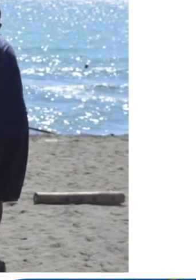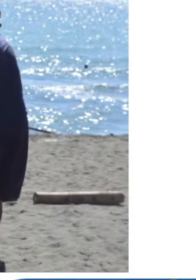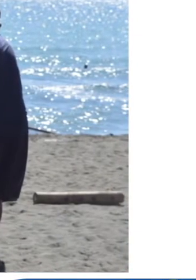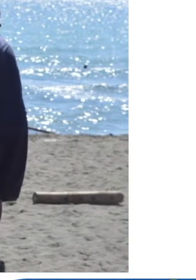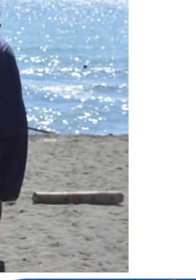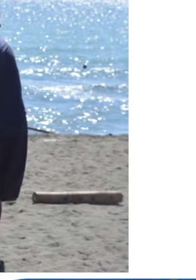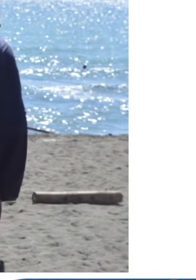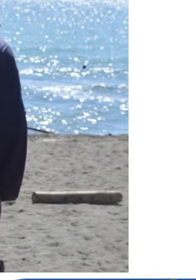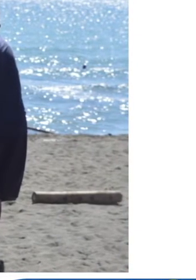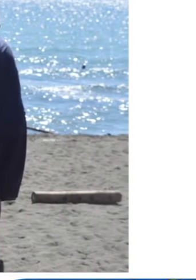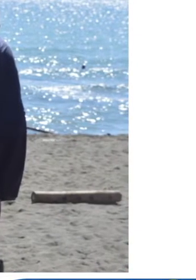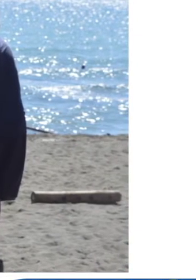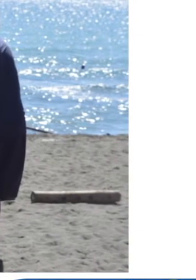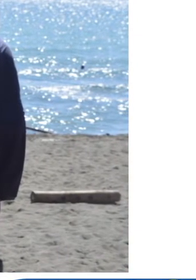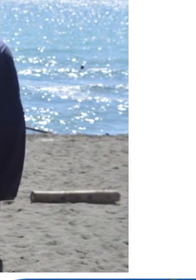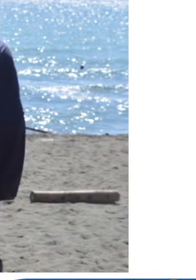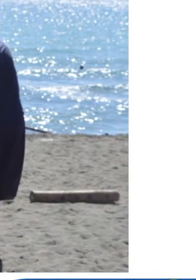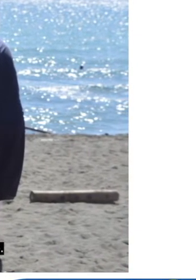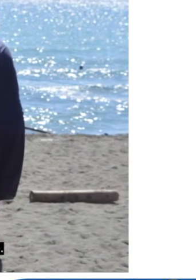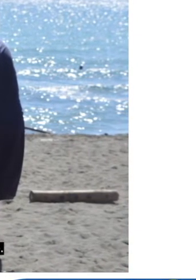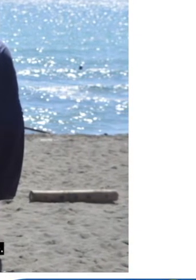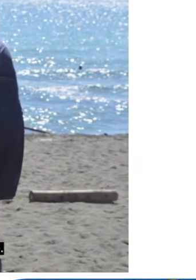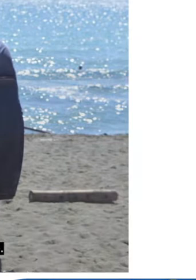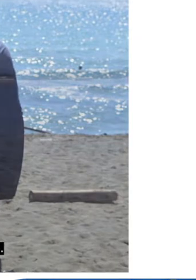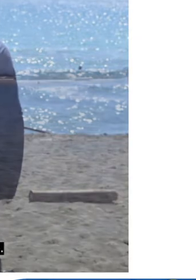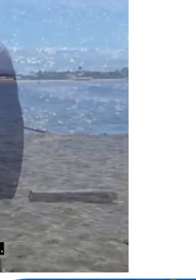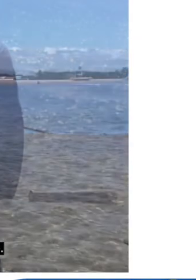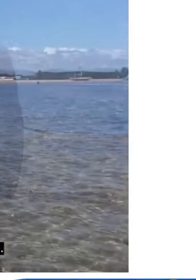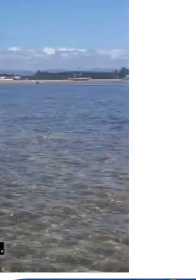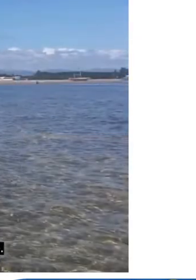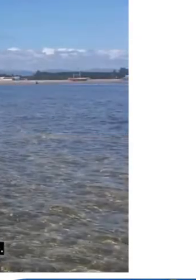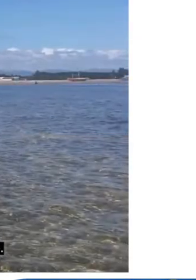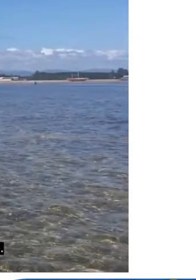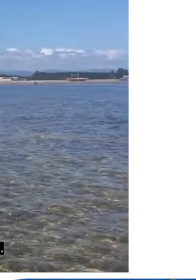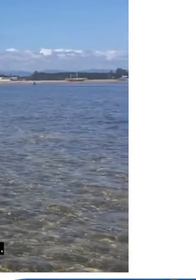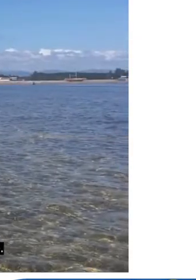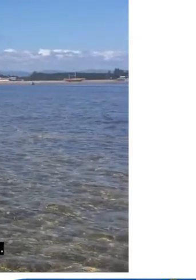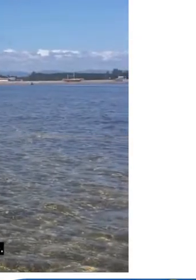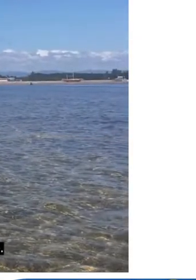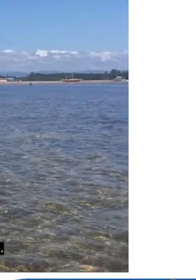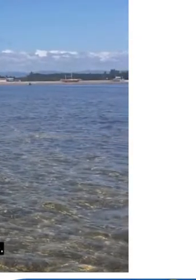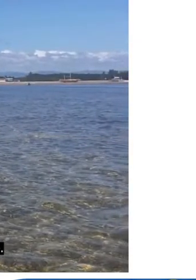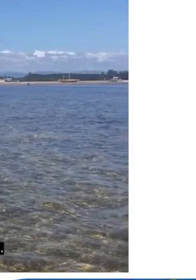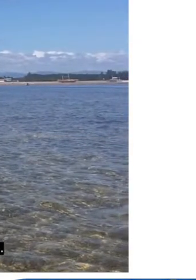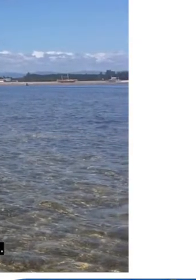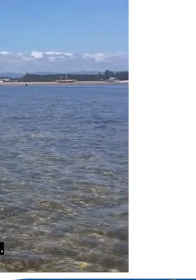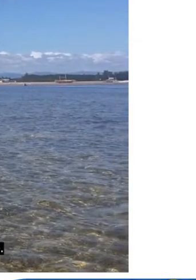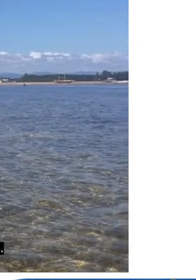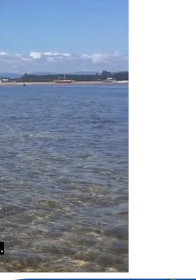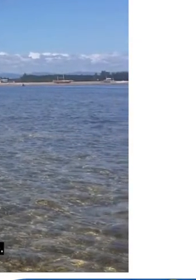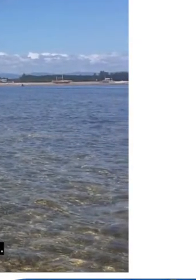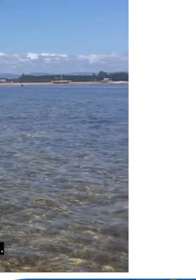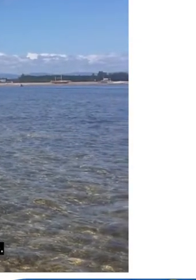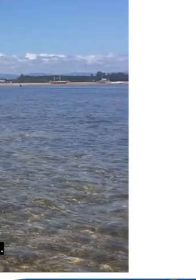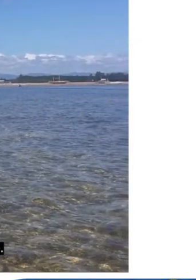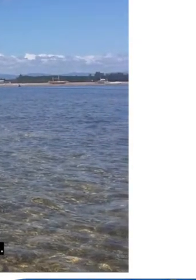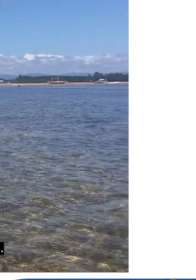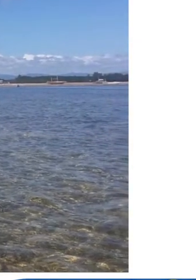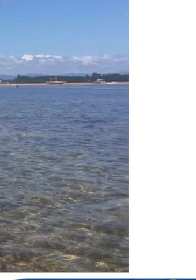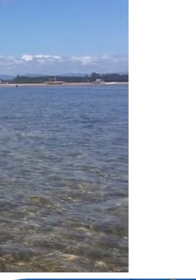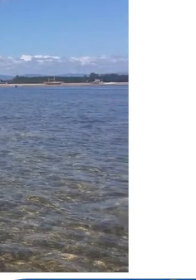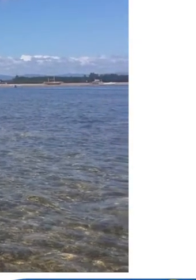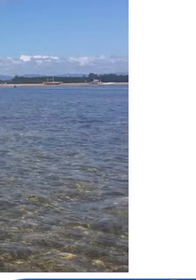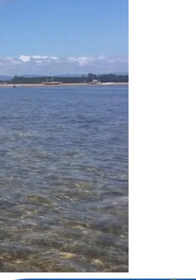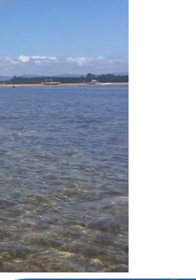We have to bring the pod, the bangka. Yung unang design pa ng pod was cement, yung